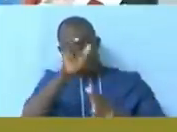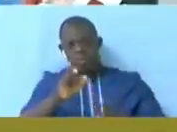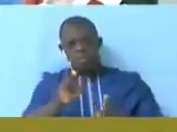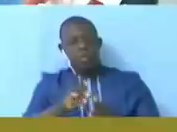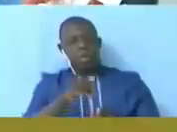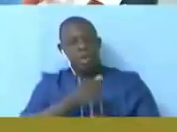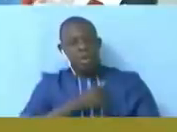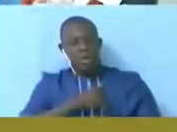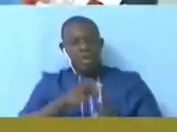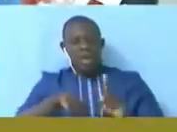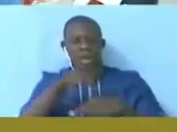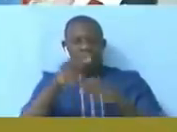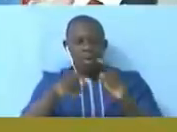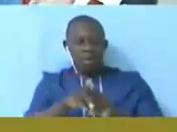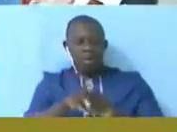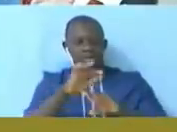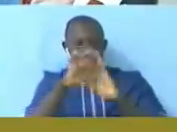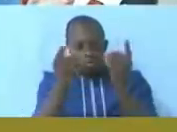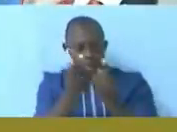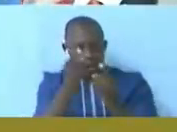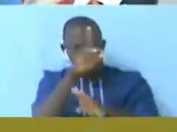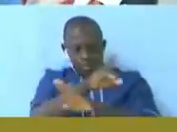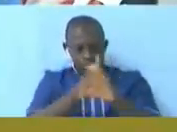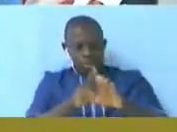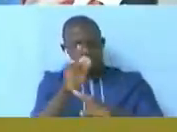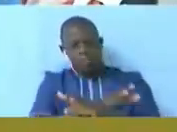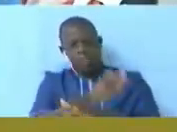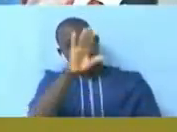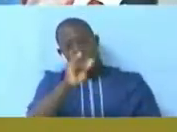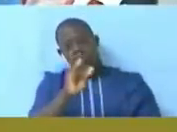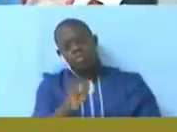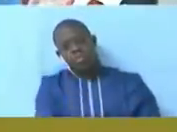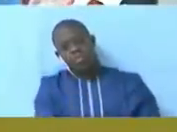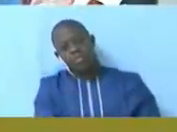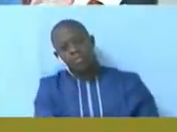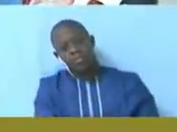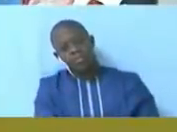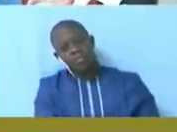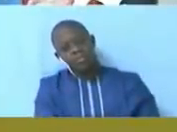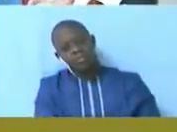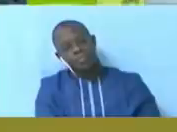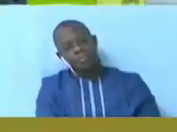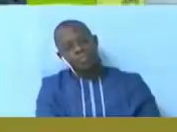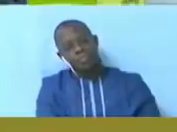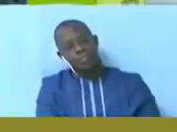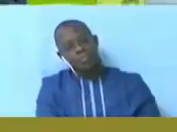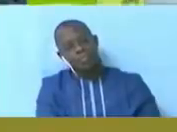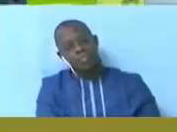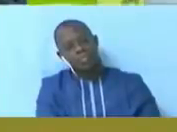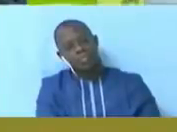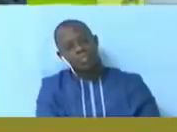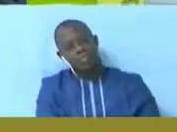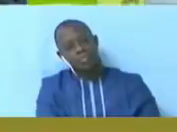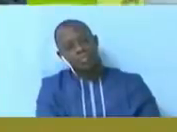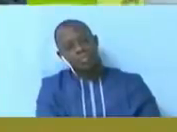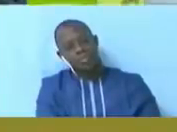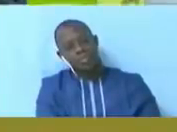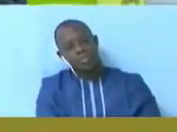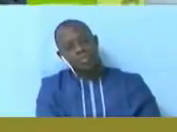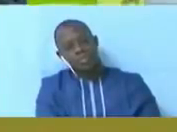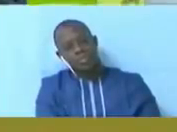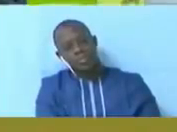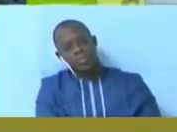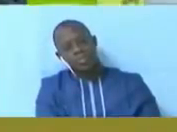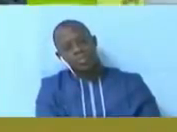Coming here for Nyami, you go coming. If a monkey more me along, I be lala abu albo monyo doka, while I be